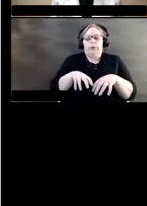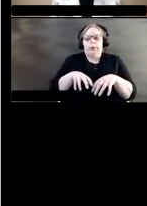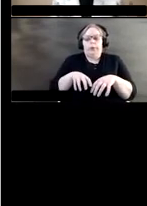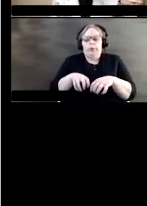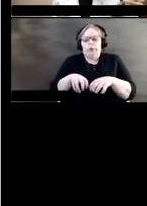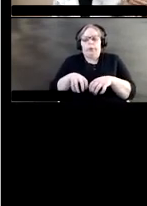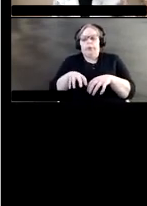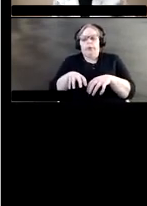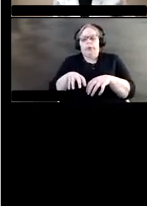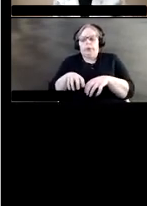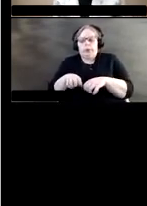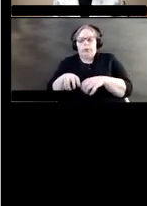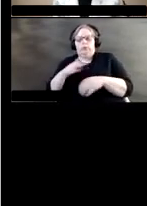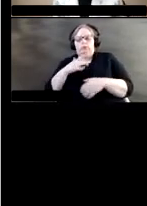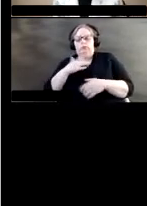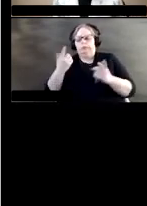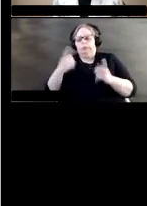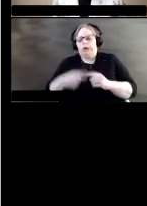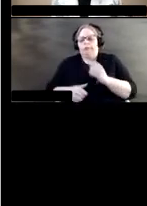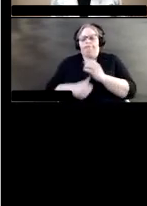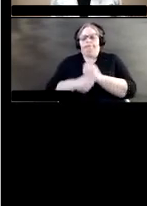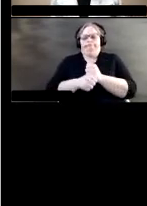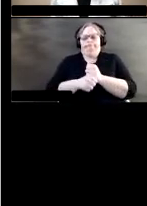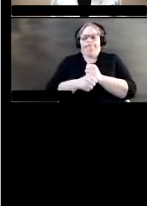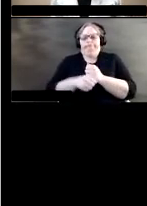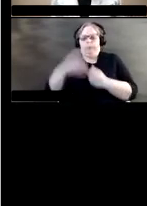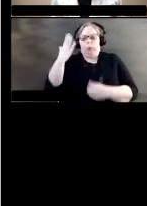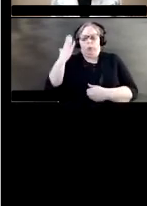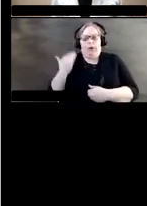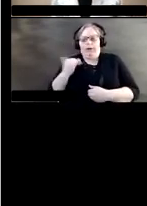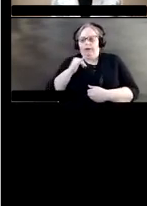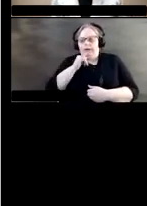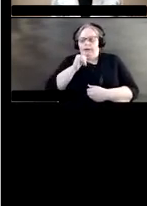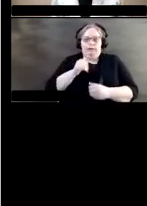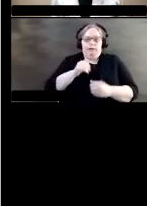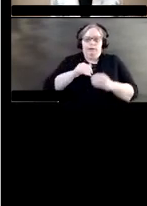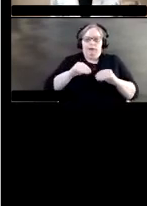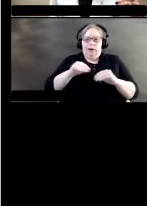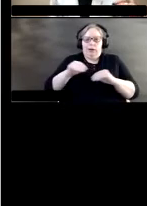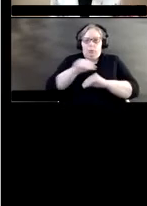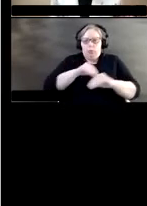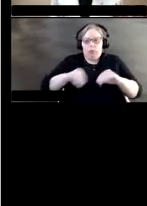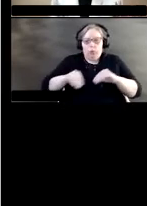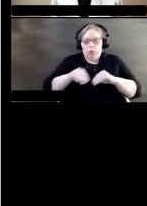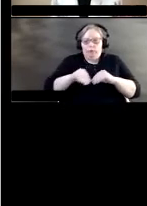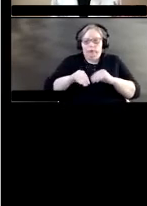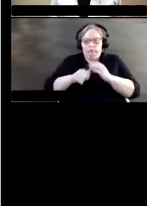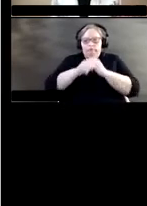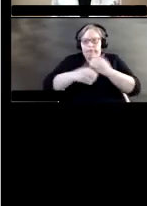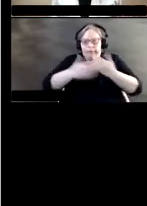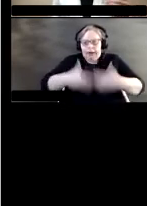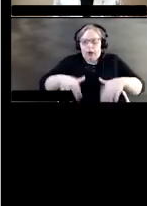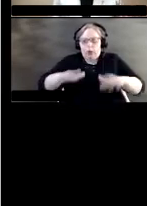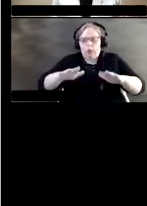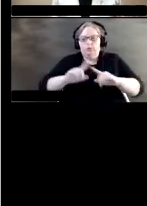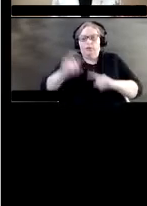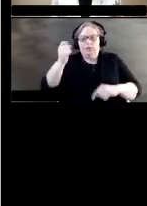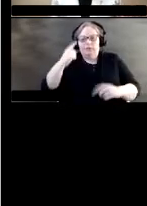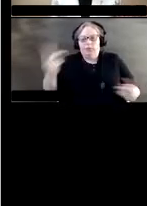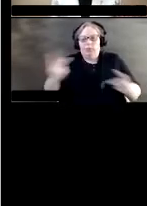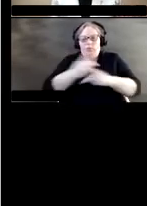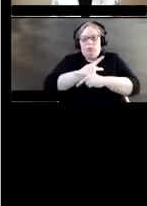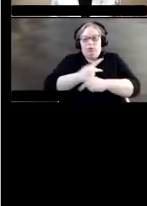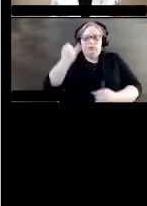there tends to be constipation due to lack of bowel motility, but that's going to be even worse if you're